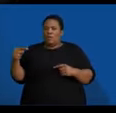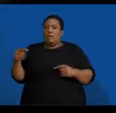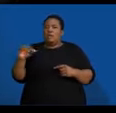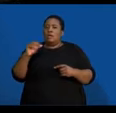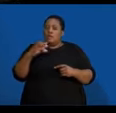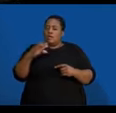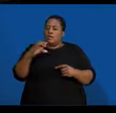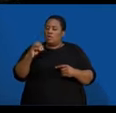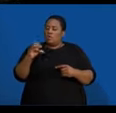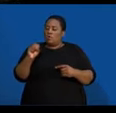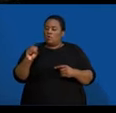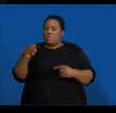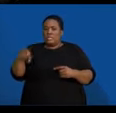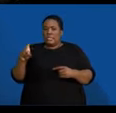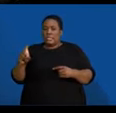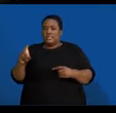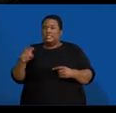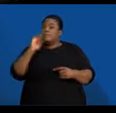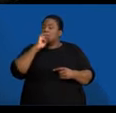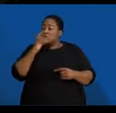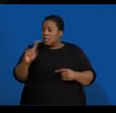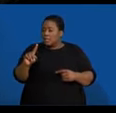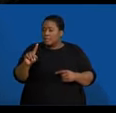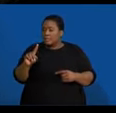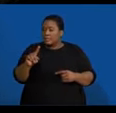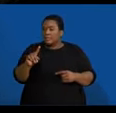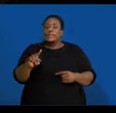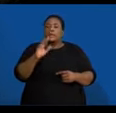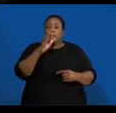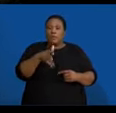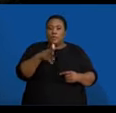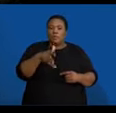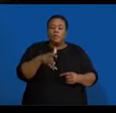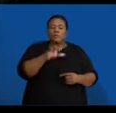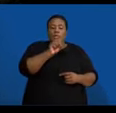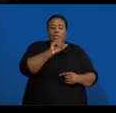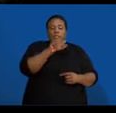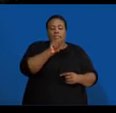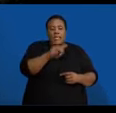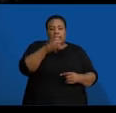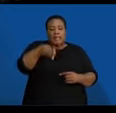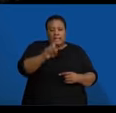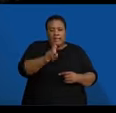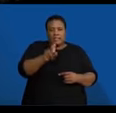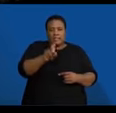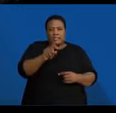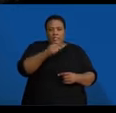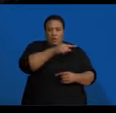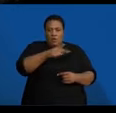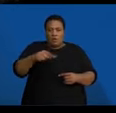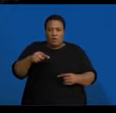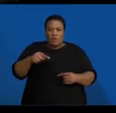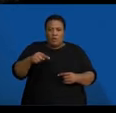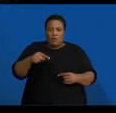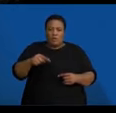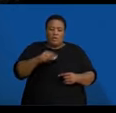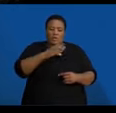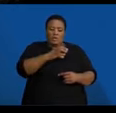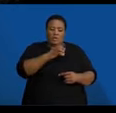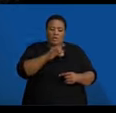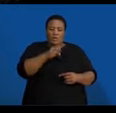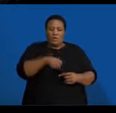cos x. So what do I mean? This is going to be sine x over